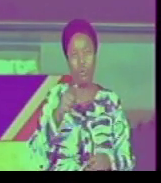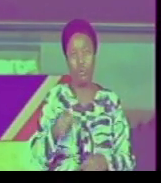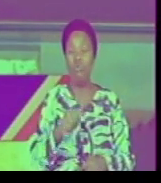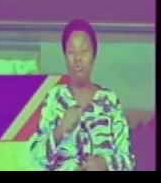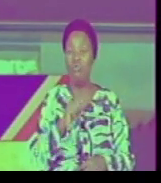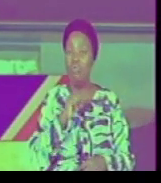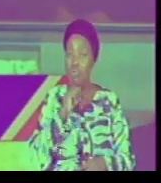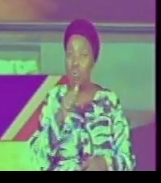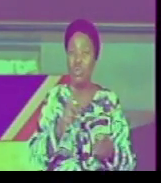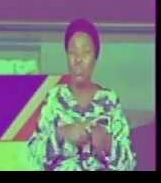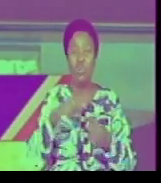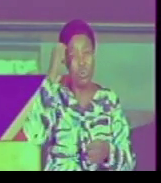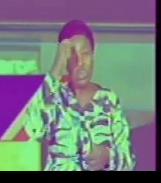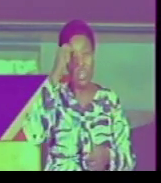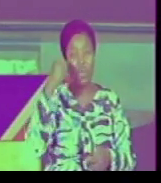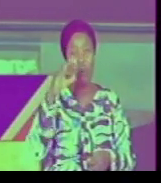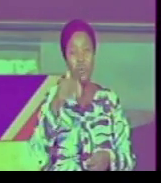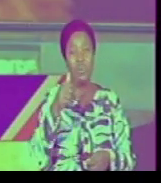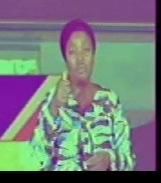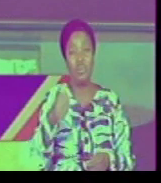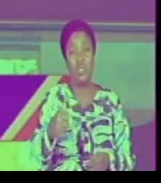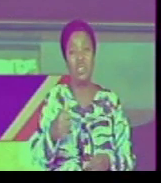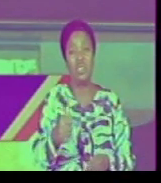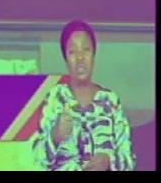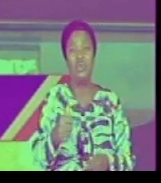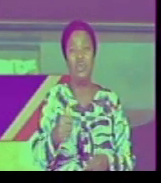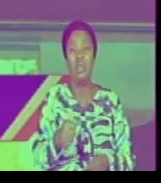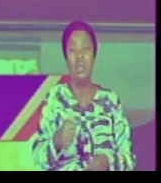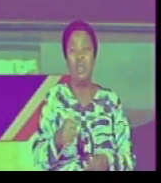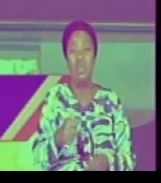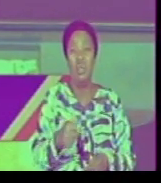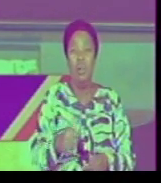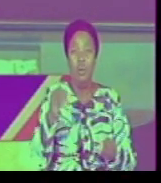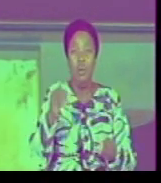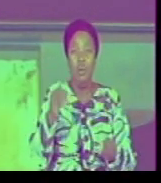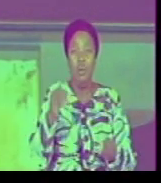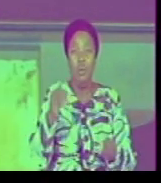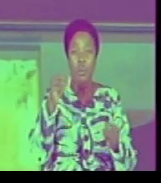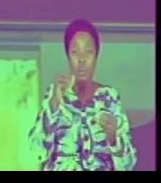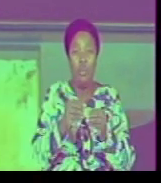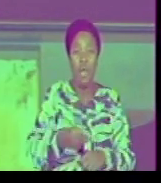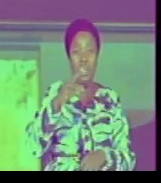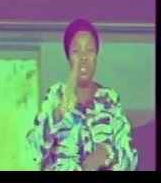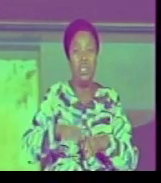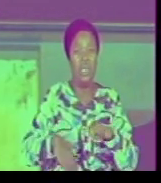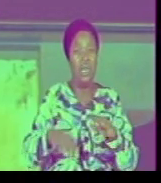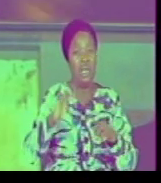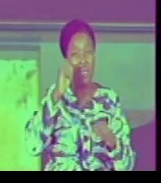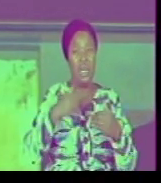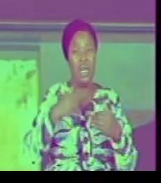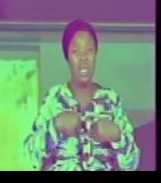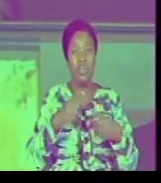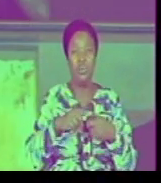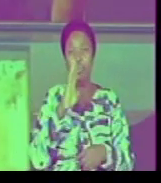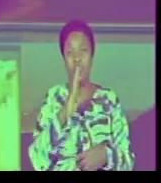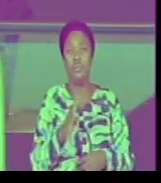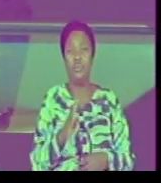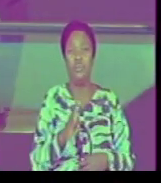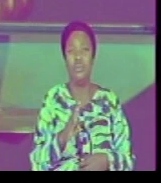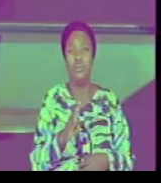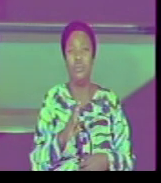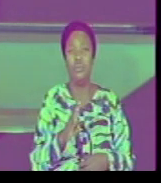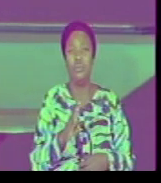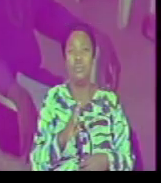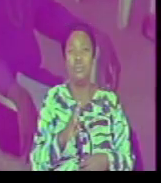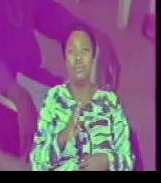of himself more highly than he ought to think. What's that telling us? And let's come back to